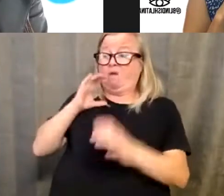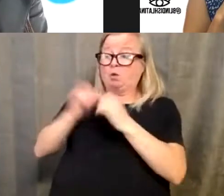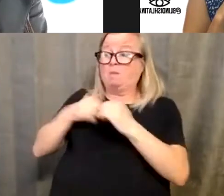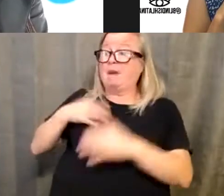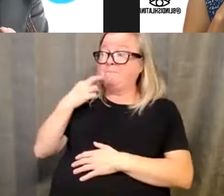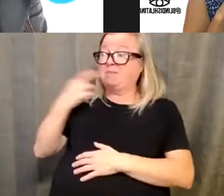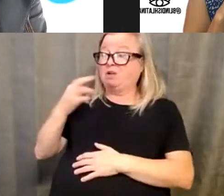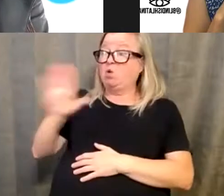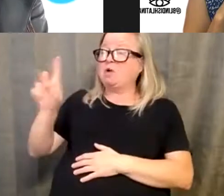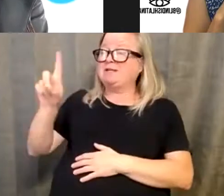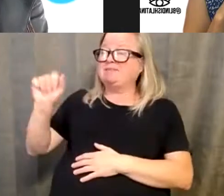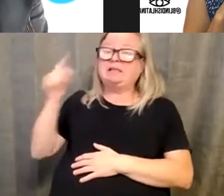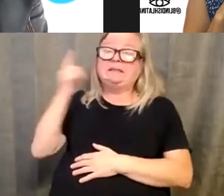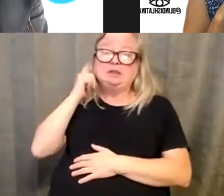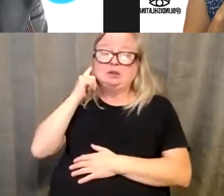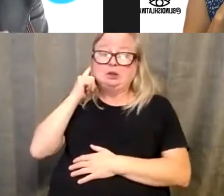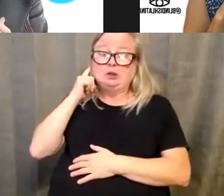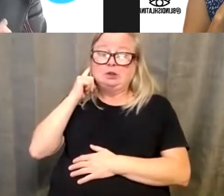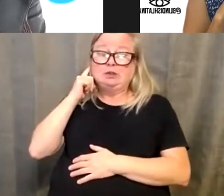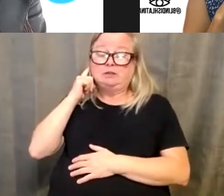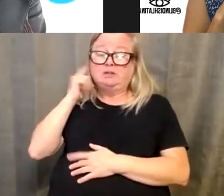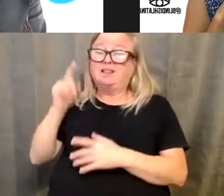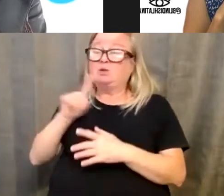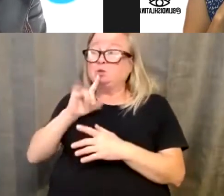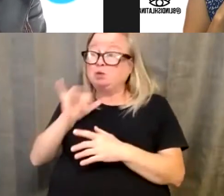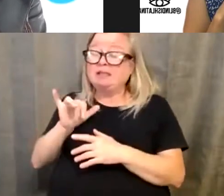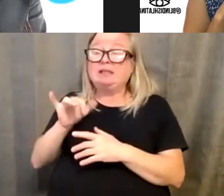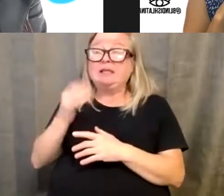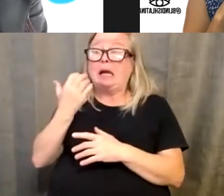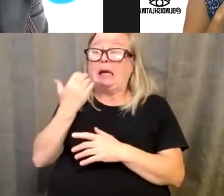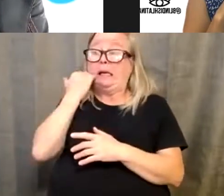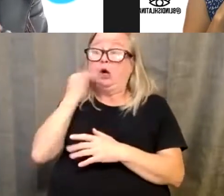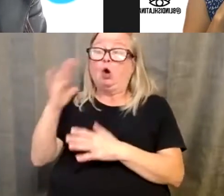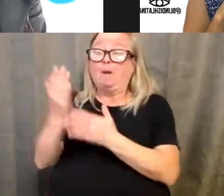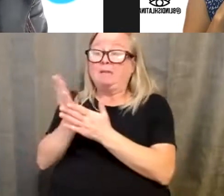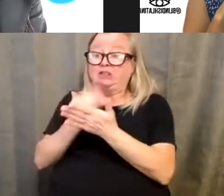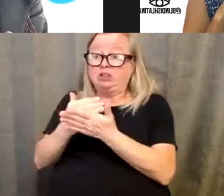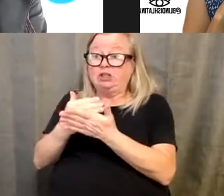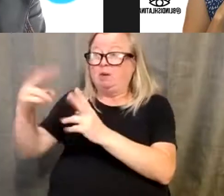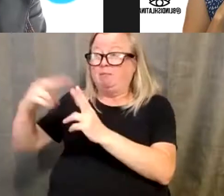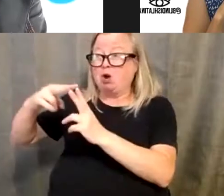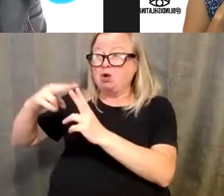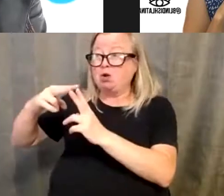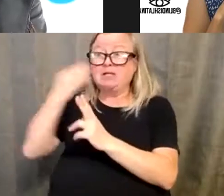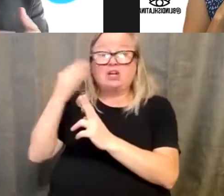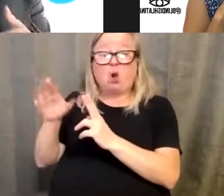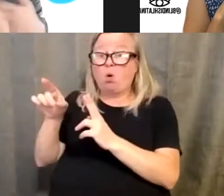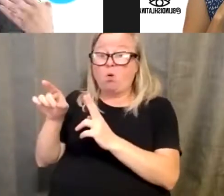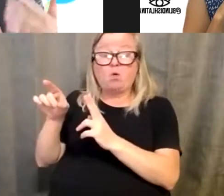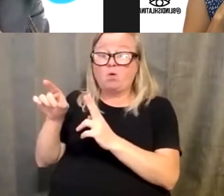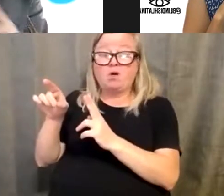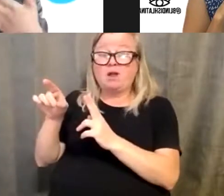hearing disability, which does eat into her budget, and she's about to move in with her partner. And her partner didn't know about